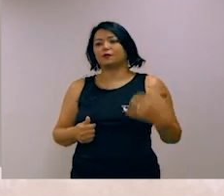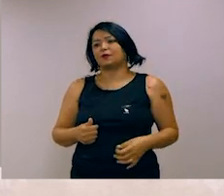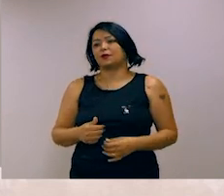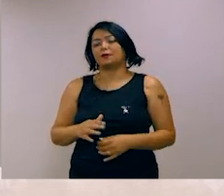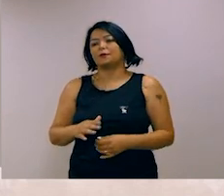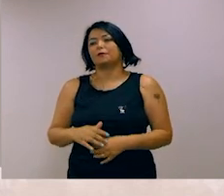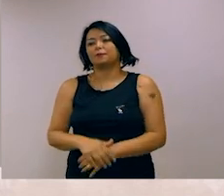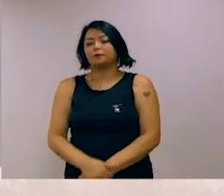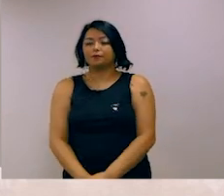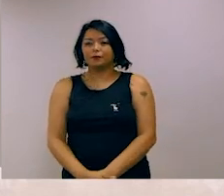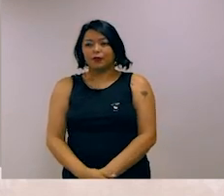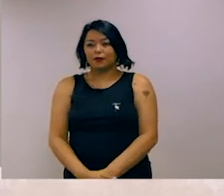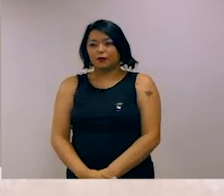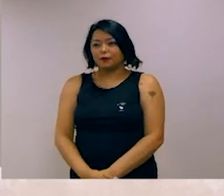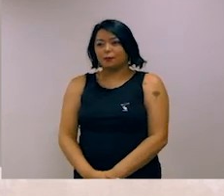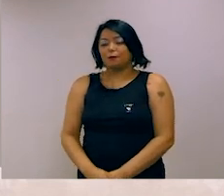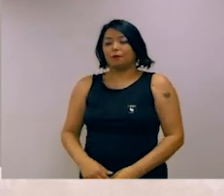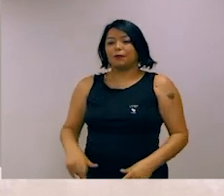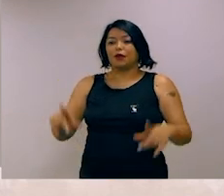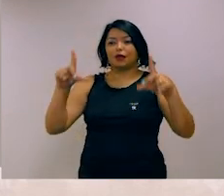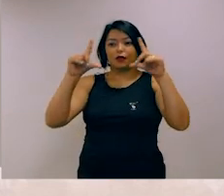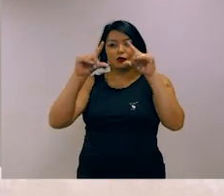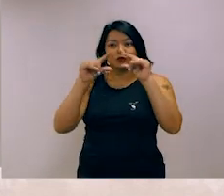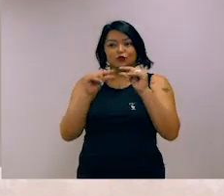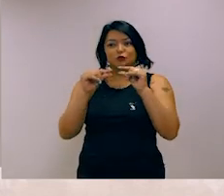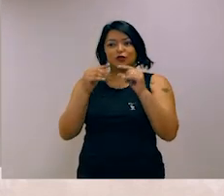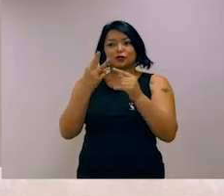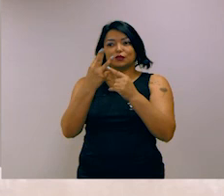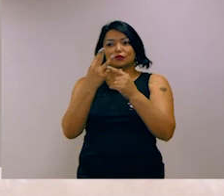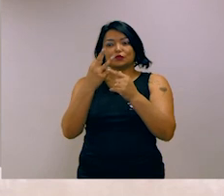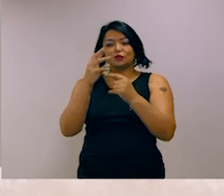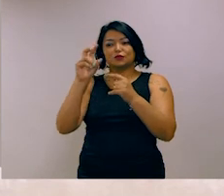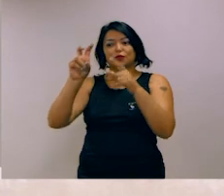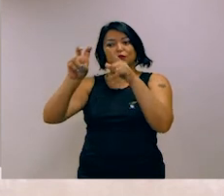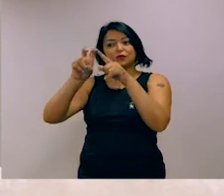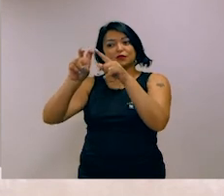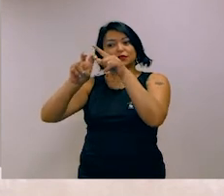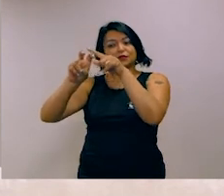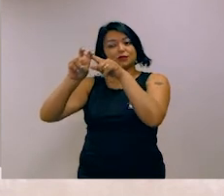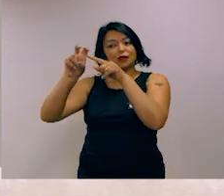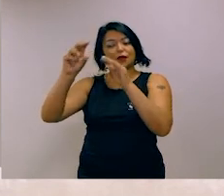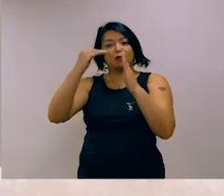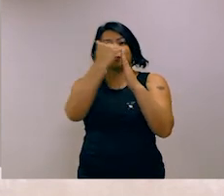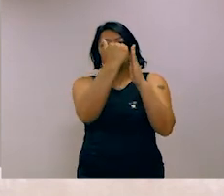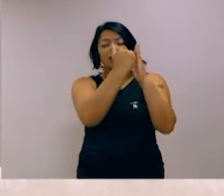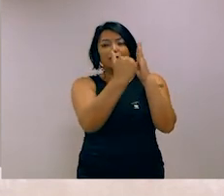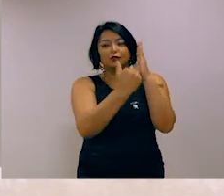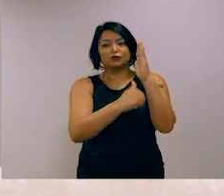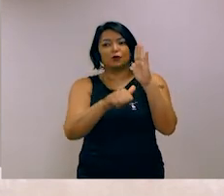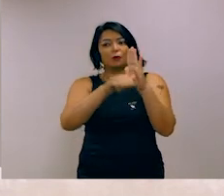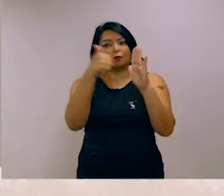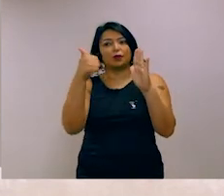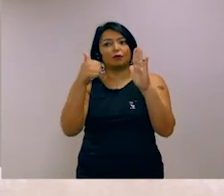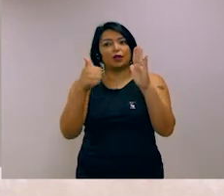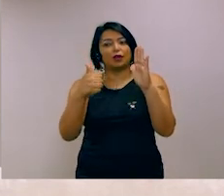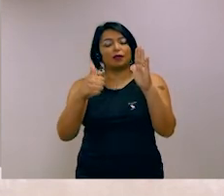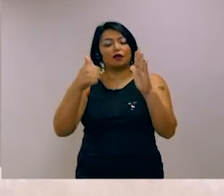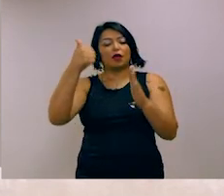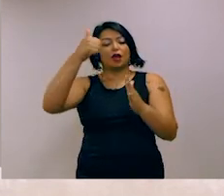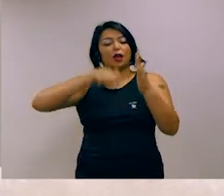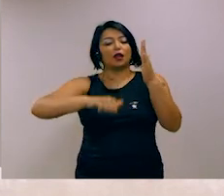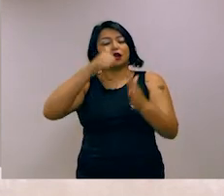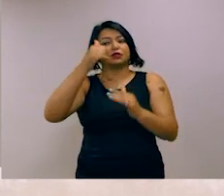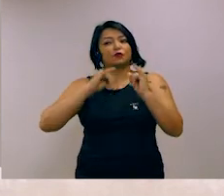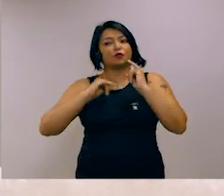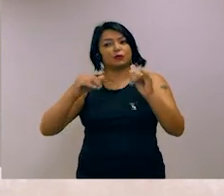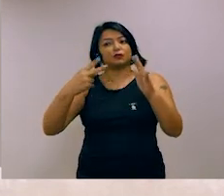So to summarize, these are the five steps that I've been mentioning. The first step, analyzing existing data, and the second, actively